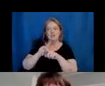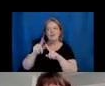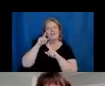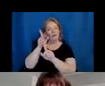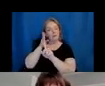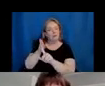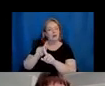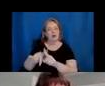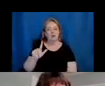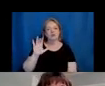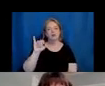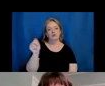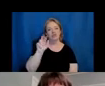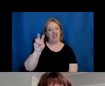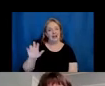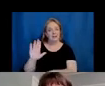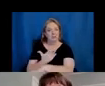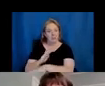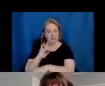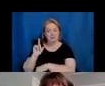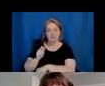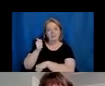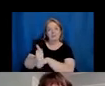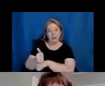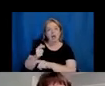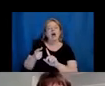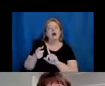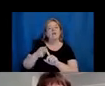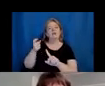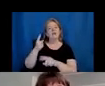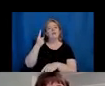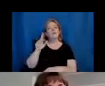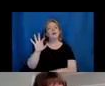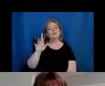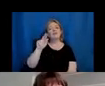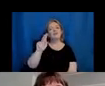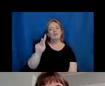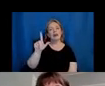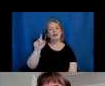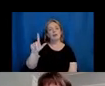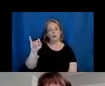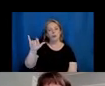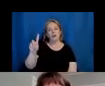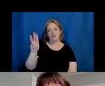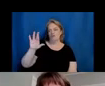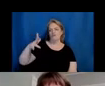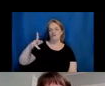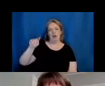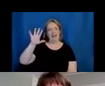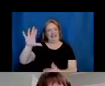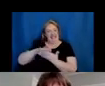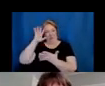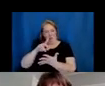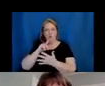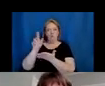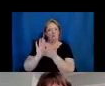Lloyd Wright and was founded by legendary sound engineer Rudy Van Gelder. You can catch a live show, usually jazz, or tour the space to learn